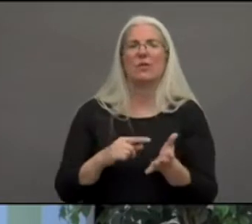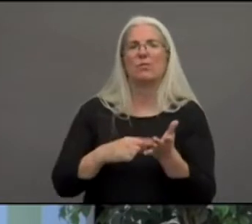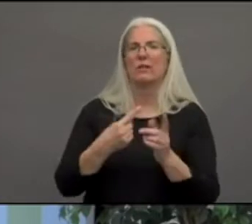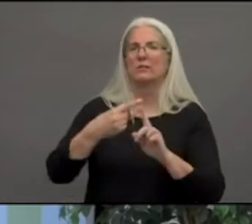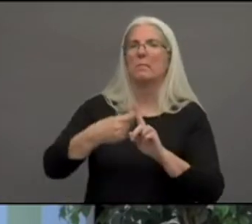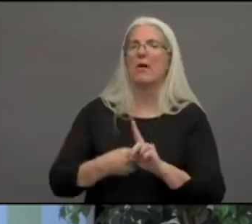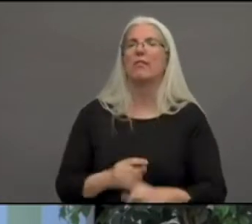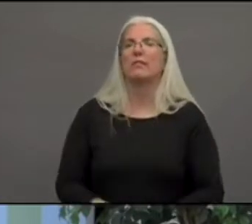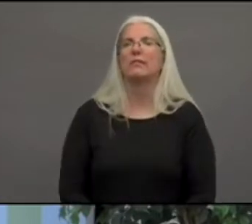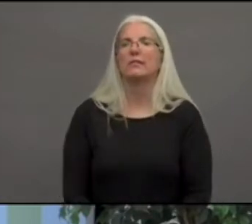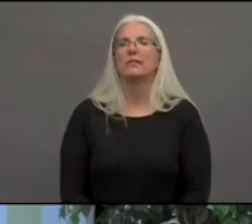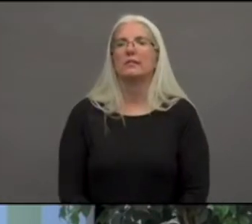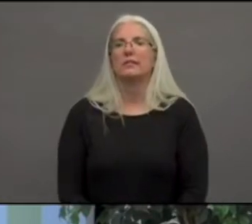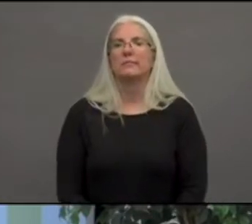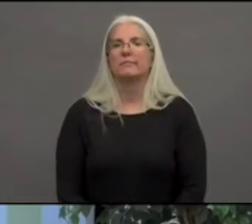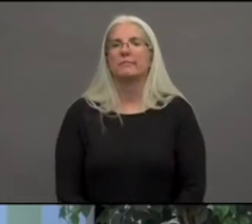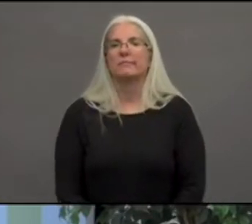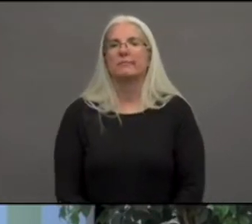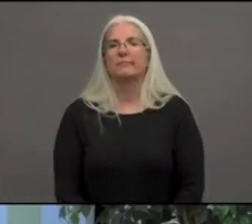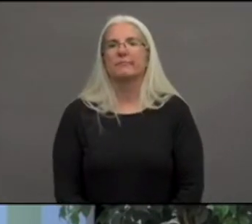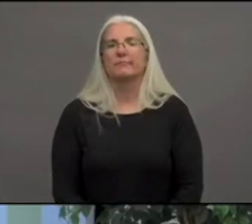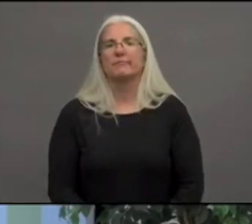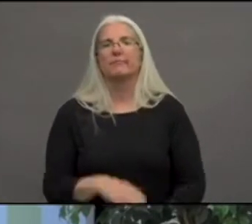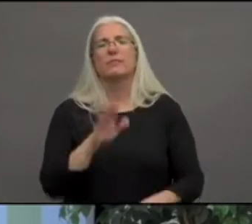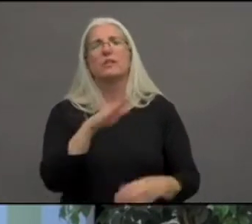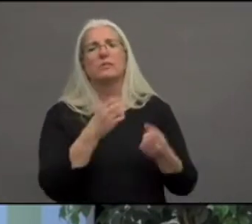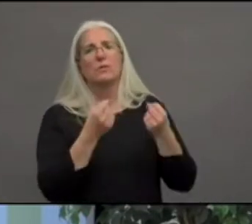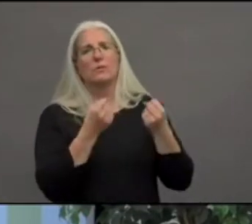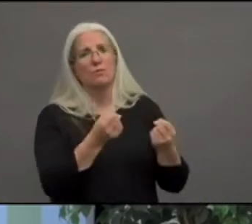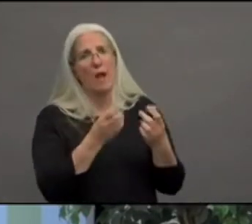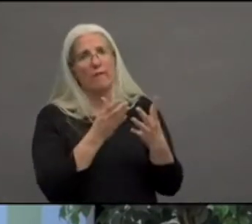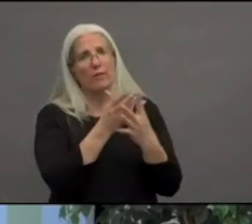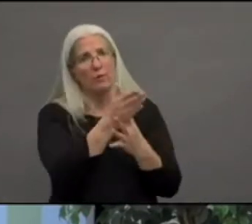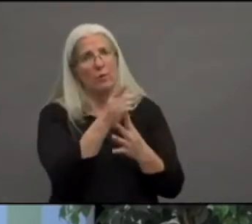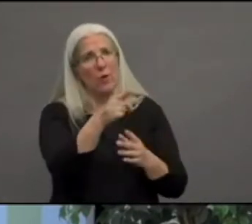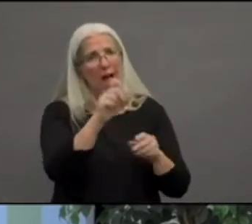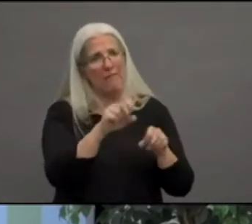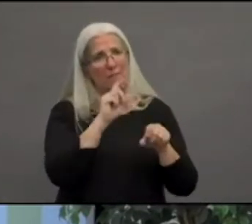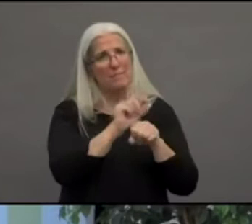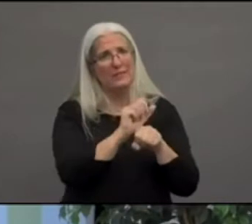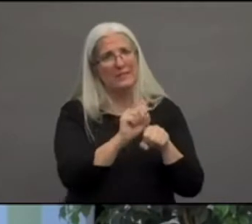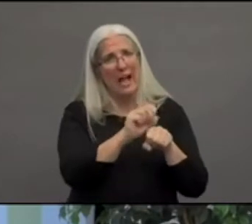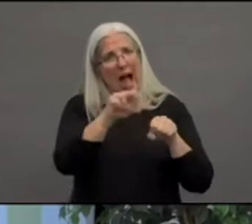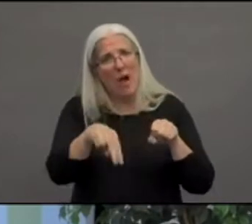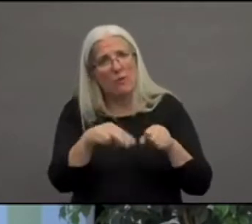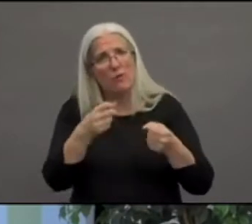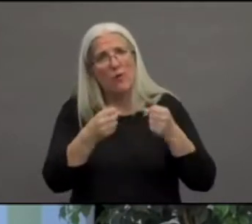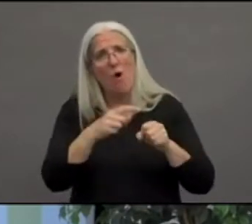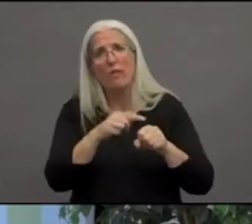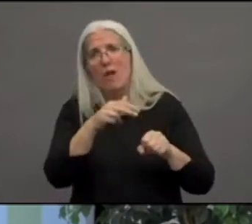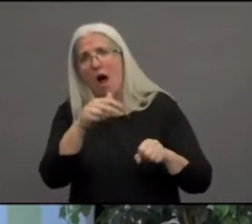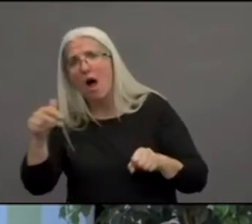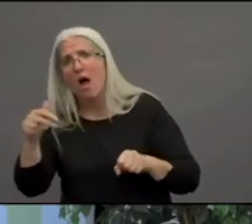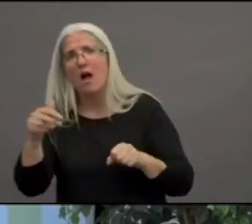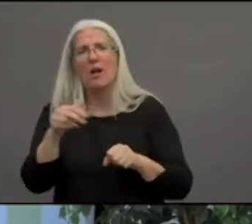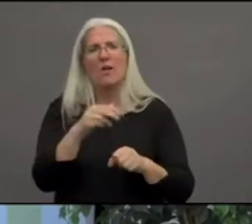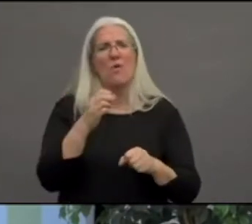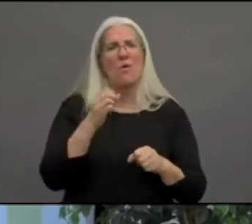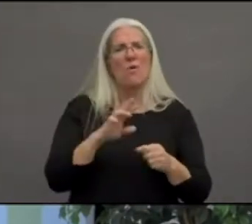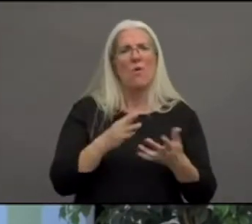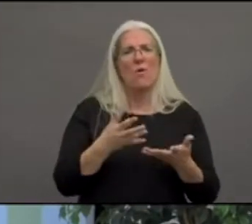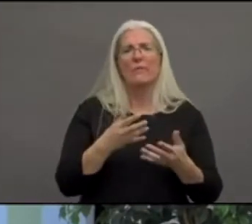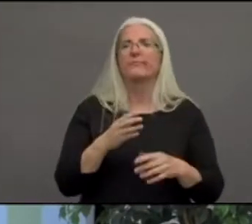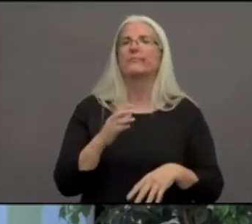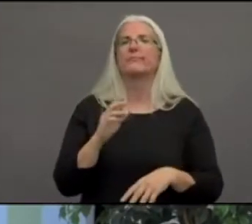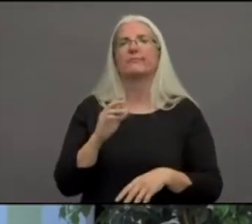done via drive-through, or do folks have to get out of the car? How can we test workers rapidly? I know VMC has drive-through